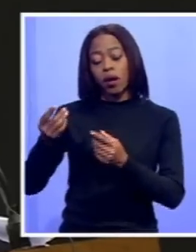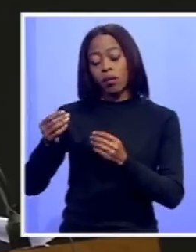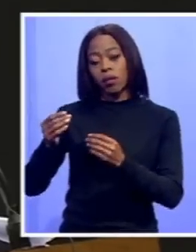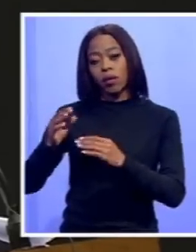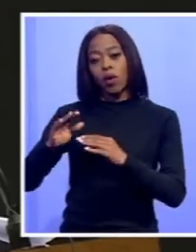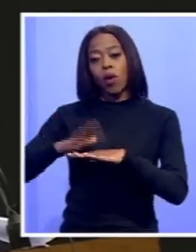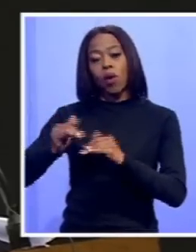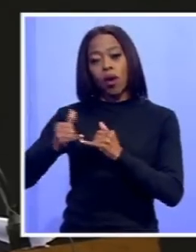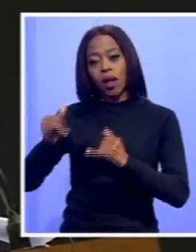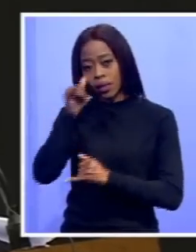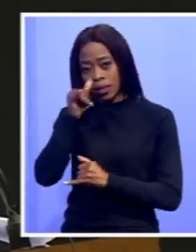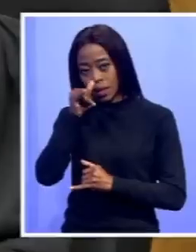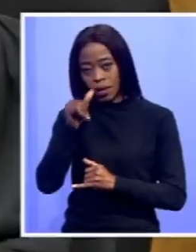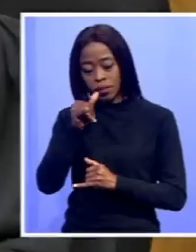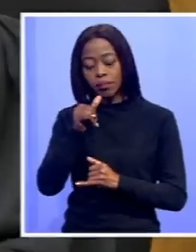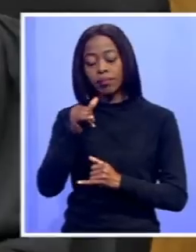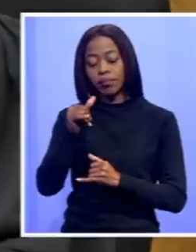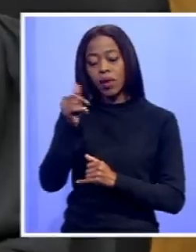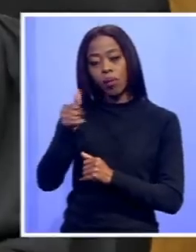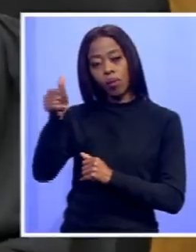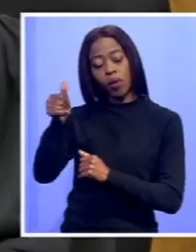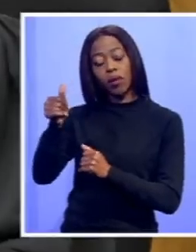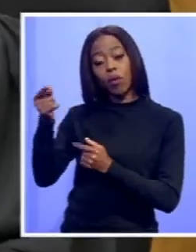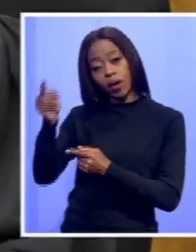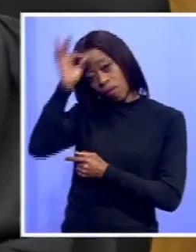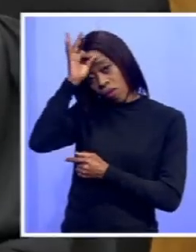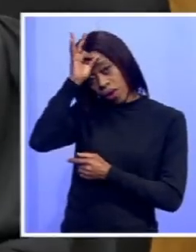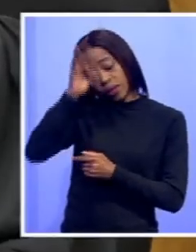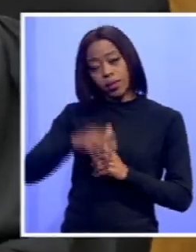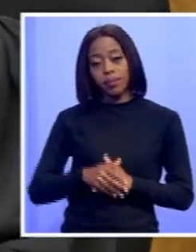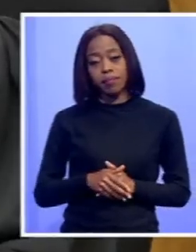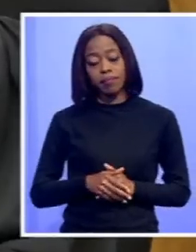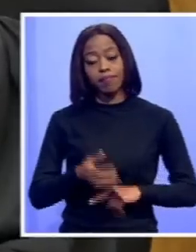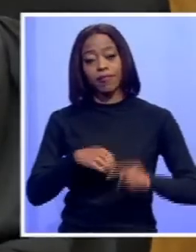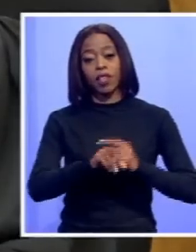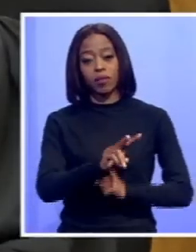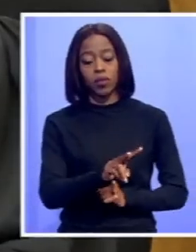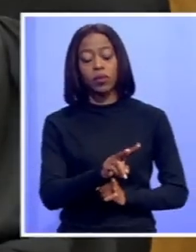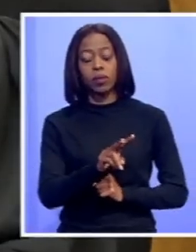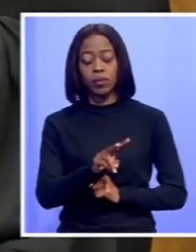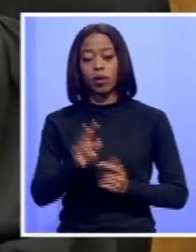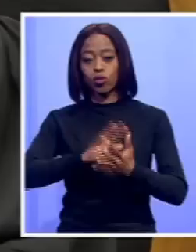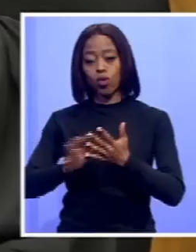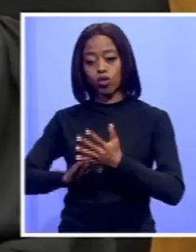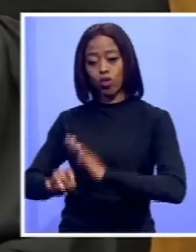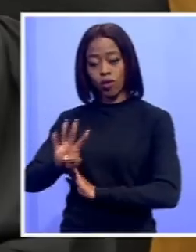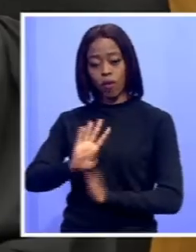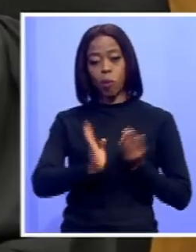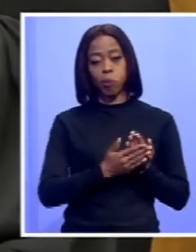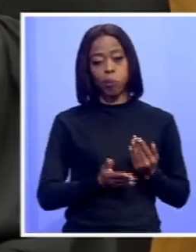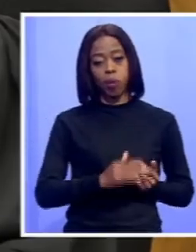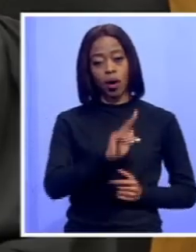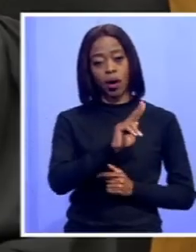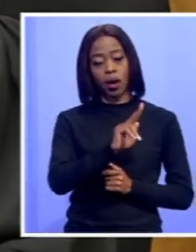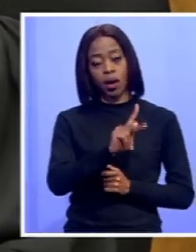Web Investigations Detective Services Head Office of the SAPS. Sub 2. His 4 statements were admitted as exhibits K1 to